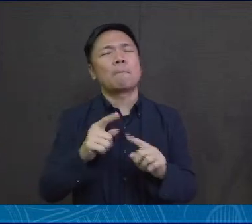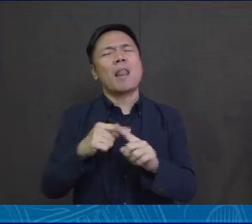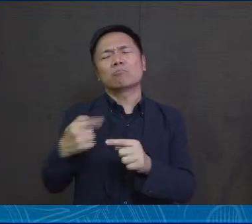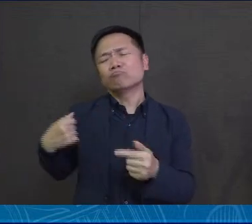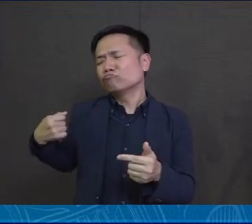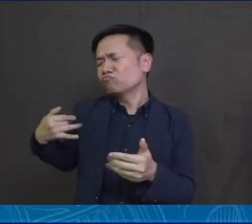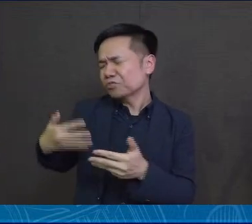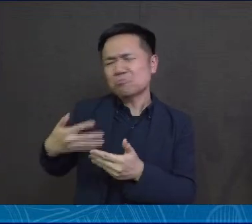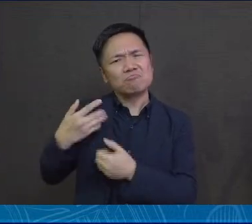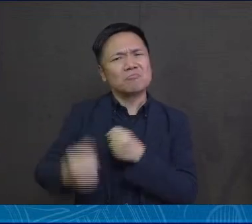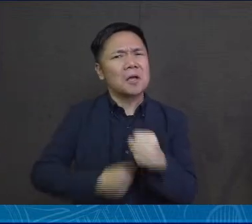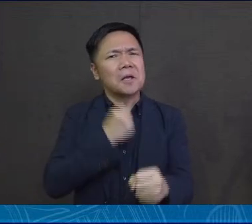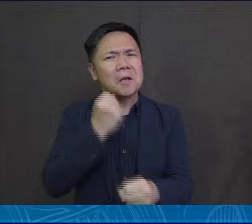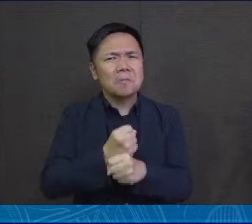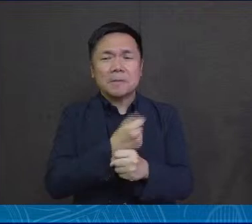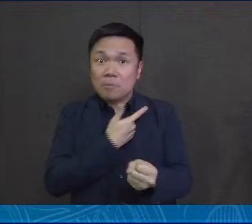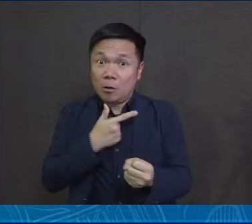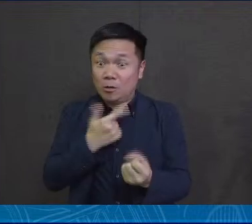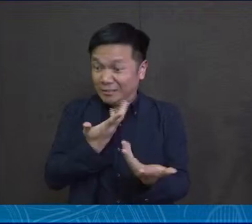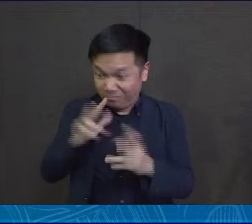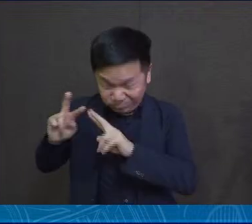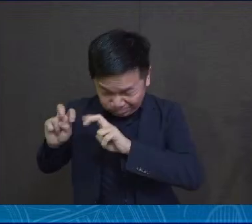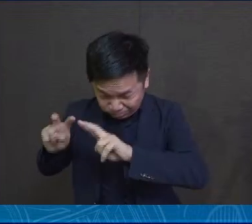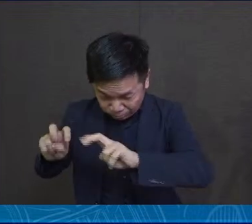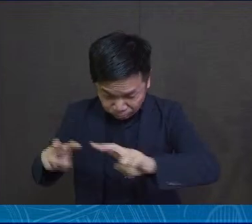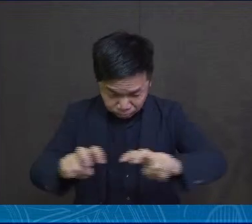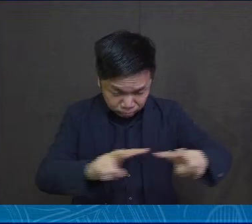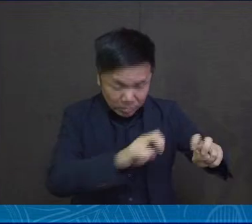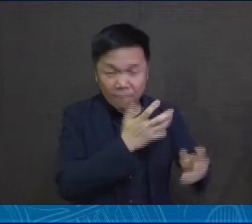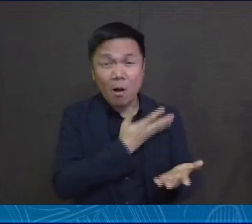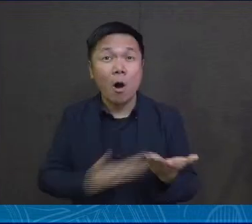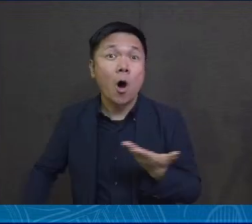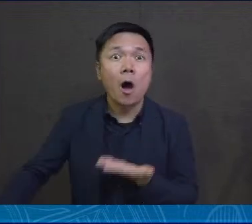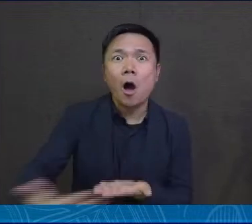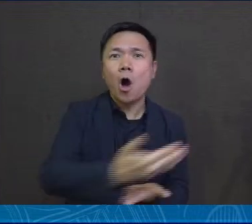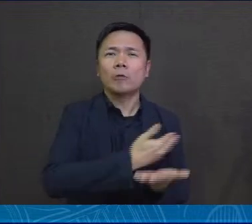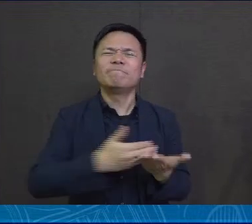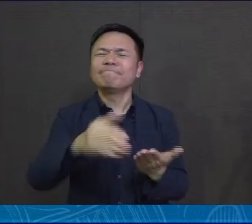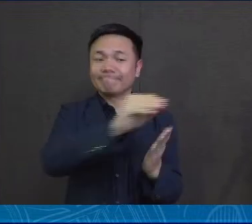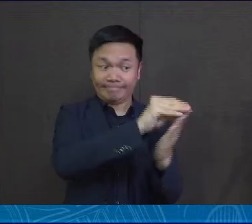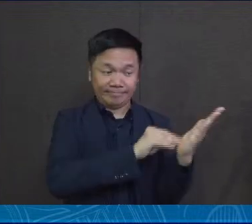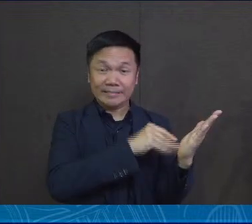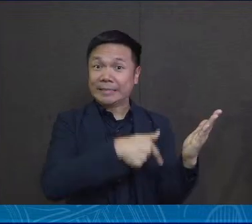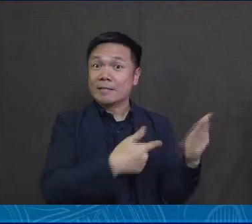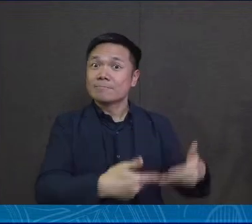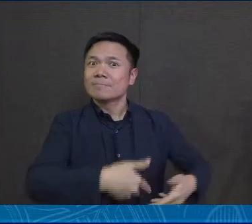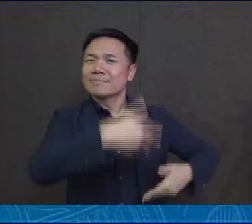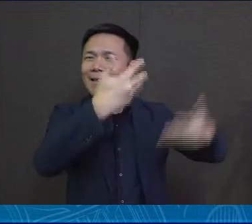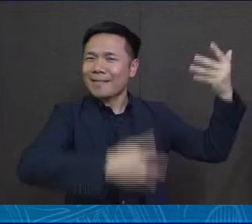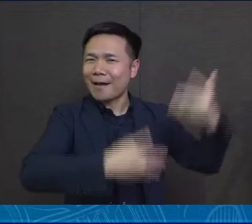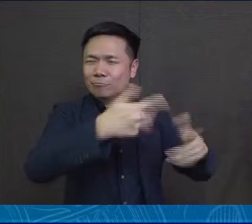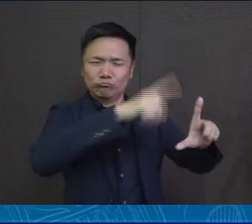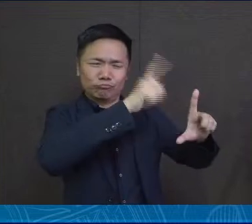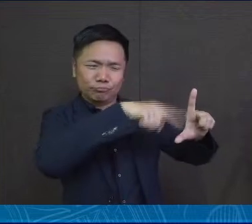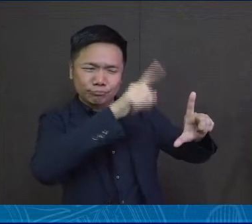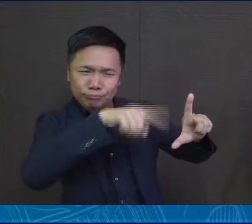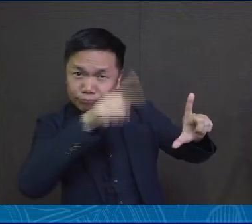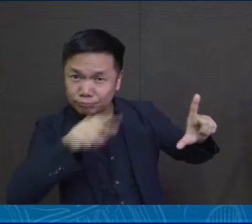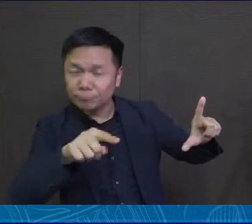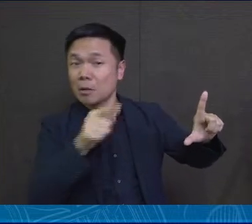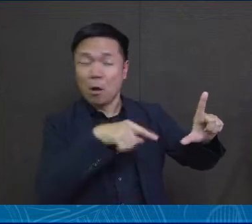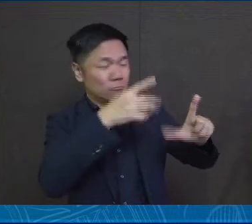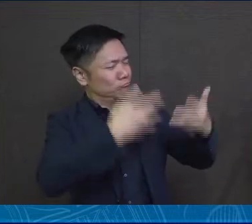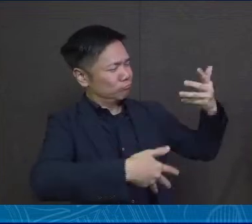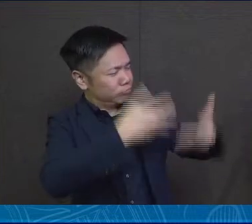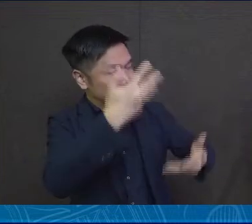that data, and we realised if we brought all the community together, had a combined and a shared understanding of what data and what